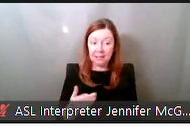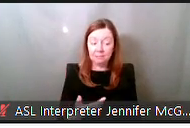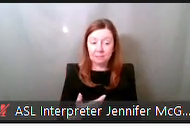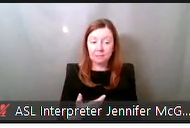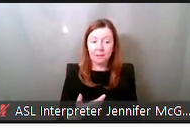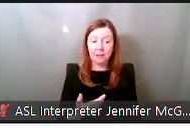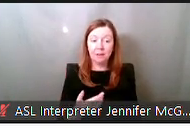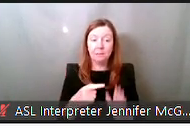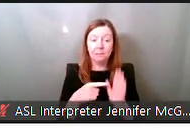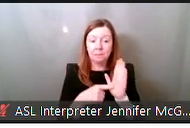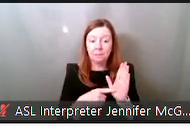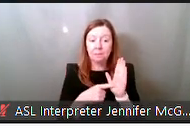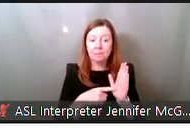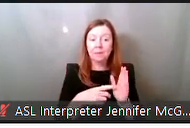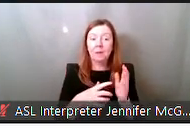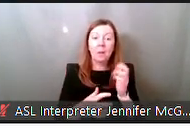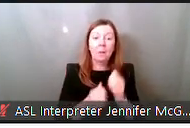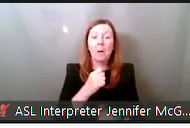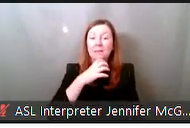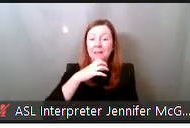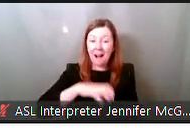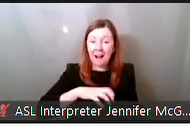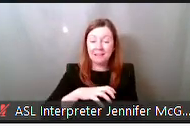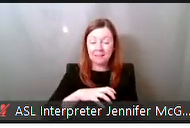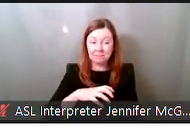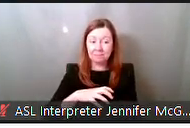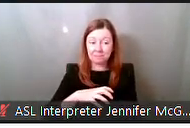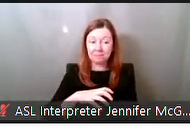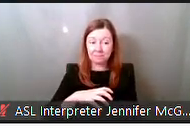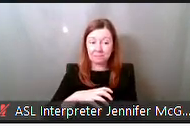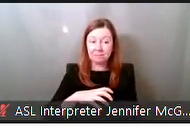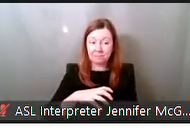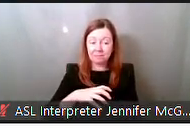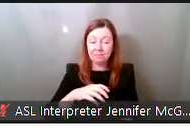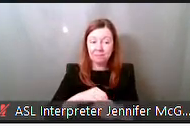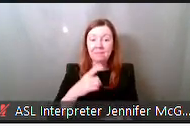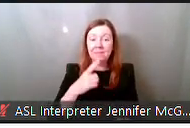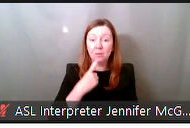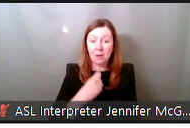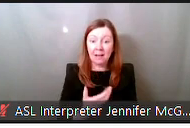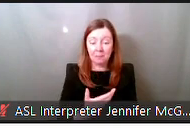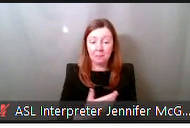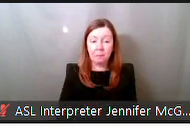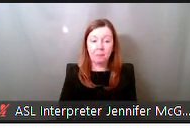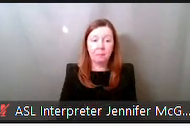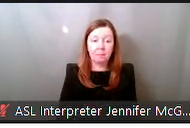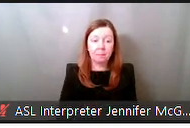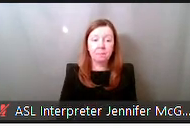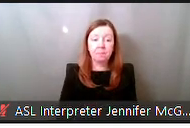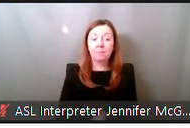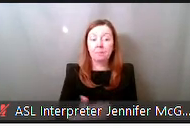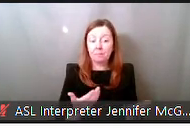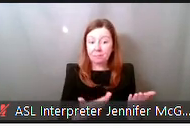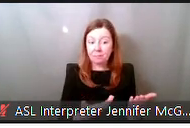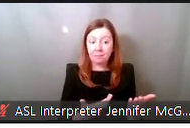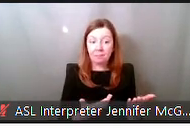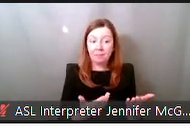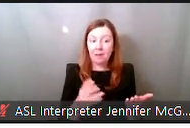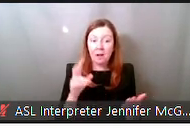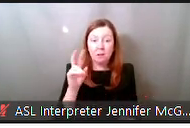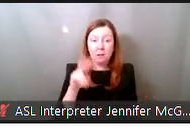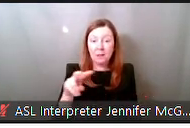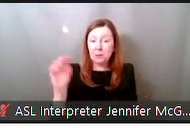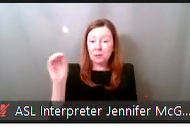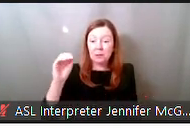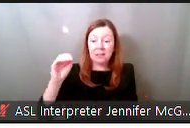It indicates the hottest boxes or the hottest neighborhoods in red. That can be 22 degrees